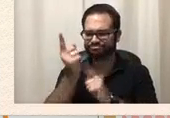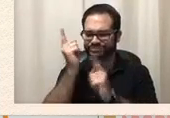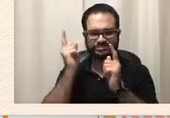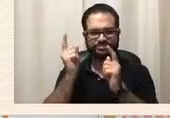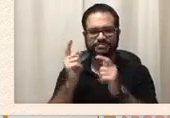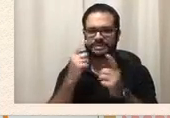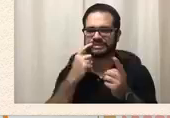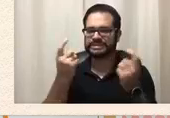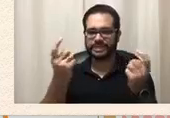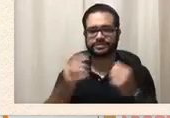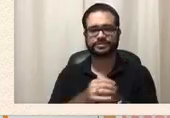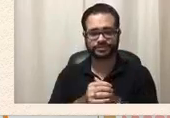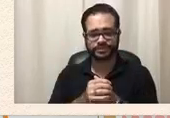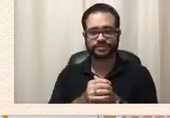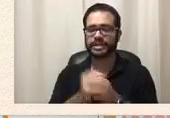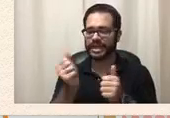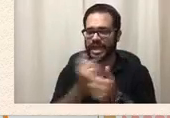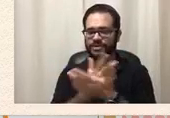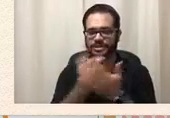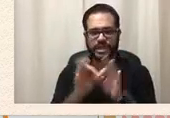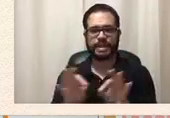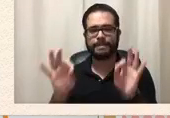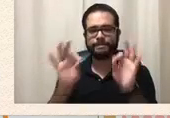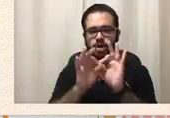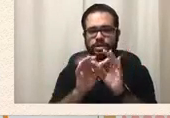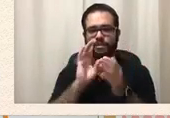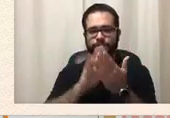they're all important as we become better readers.